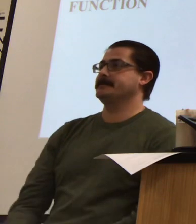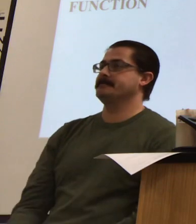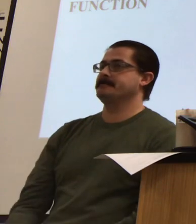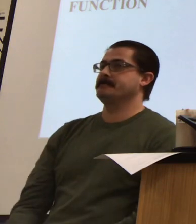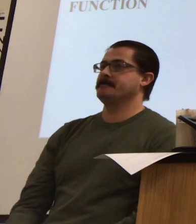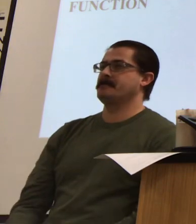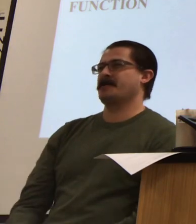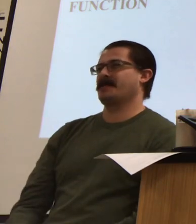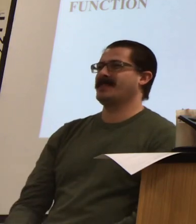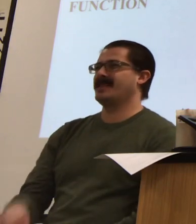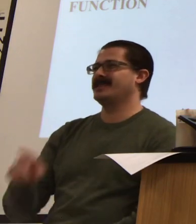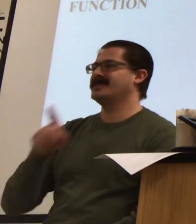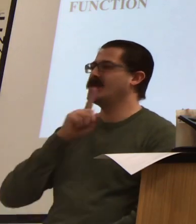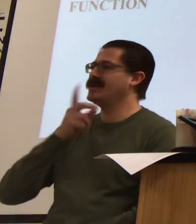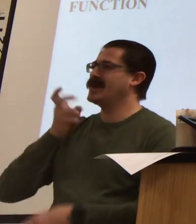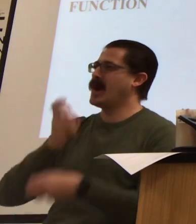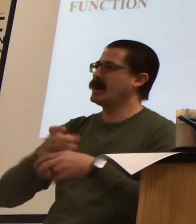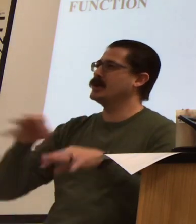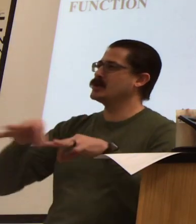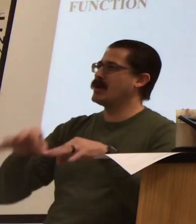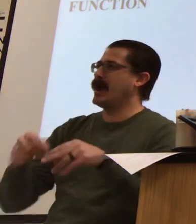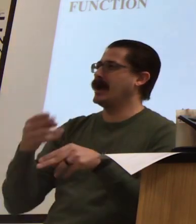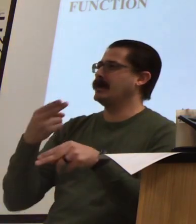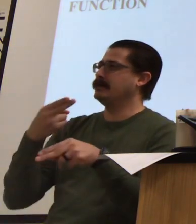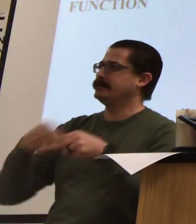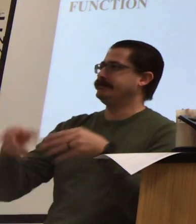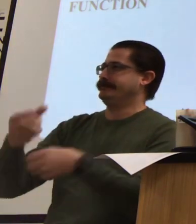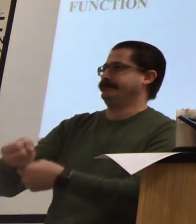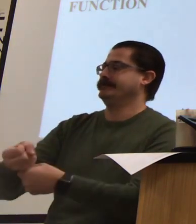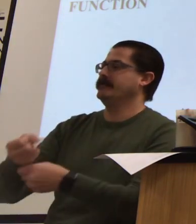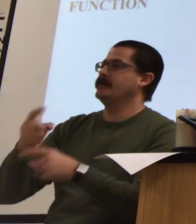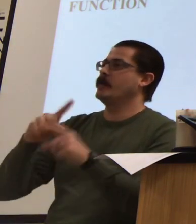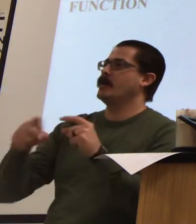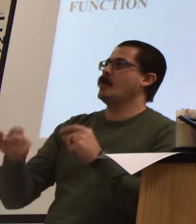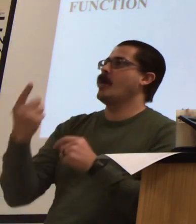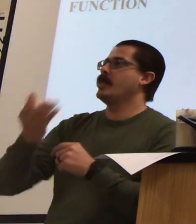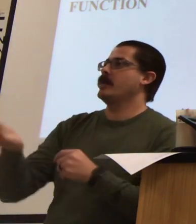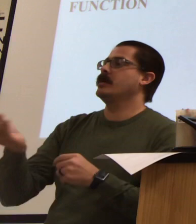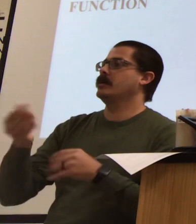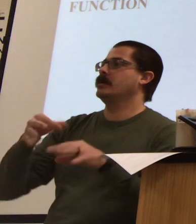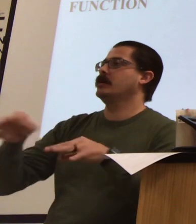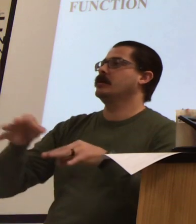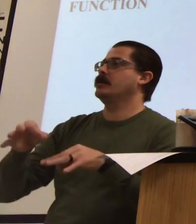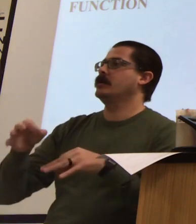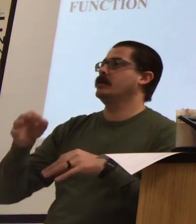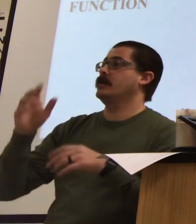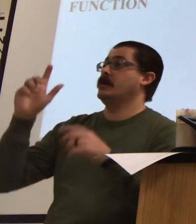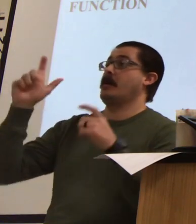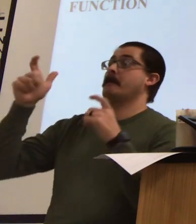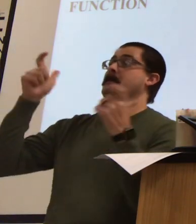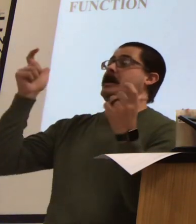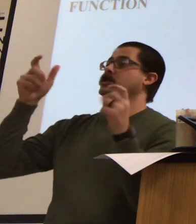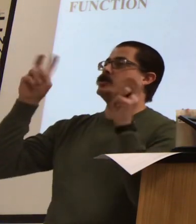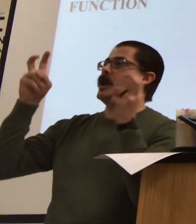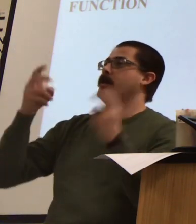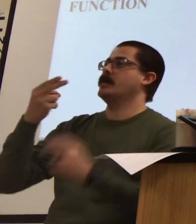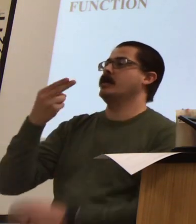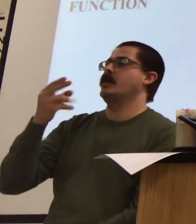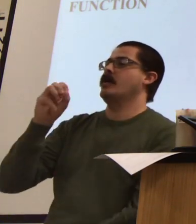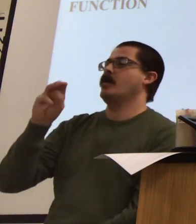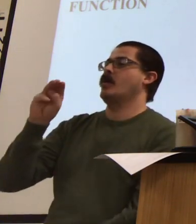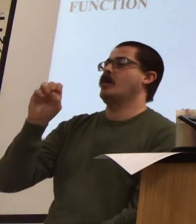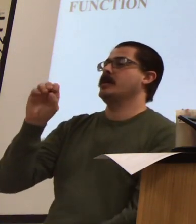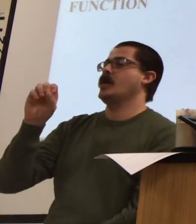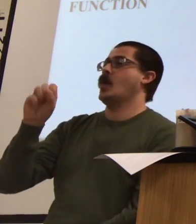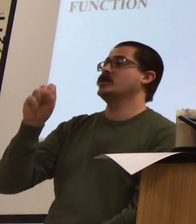it's hard to put in a nutshell, but one of the things we like to say off the bat is a major topic is homeostasis. As a